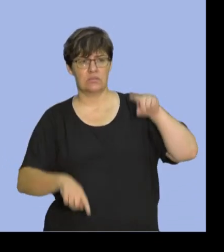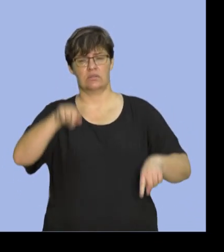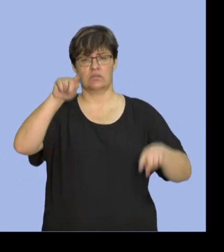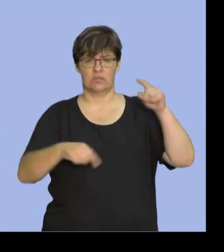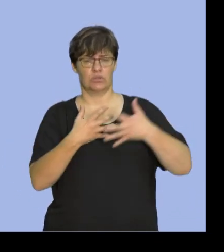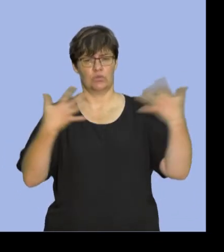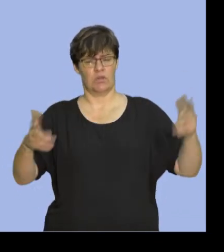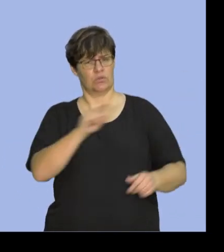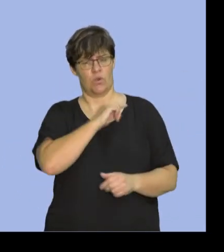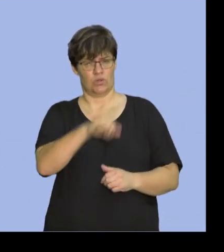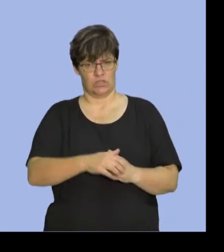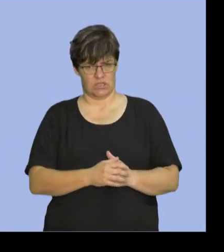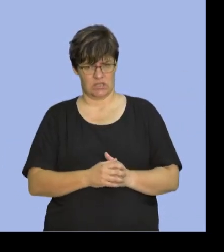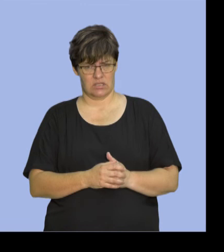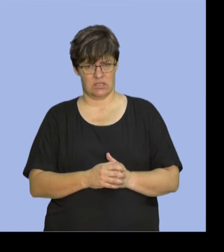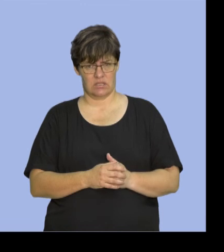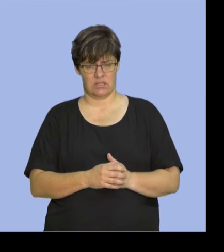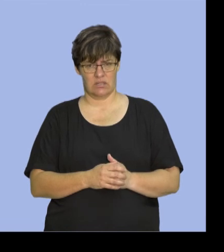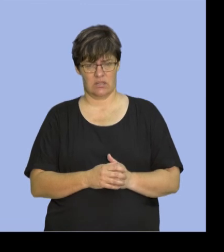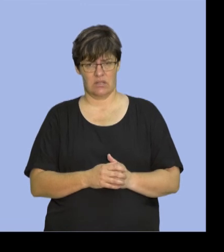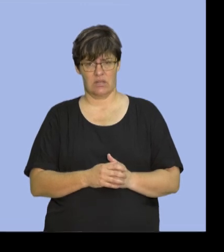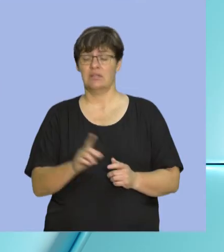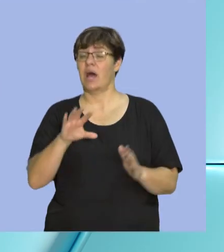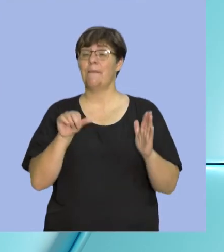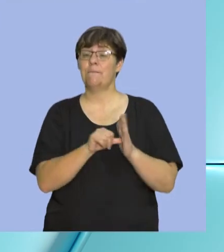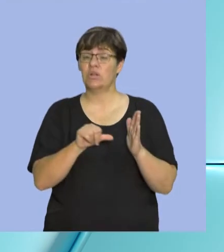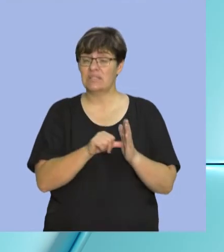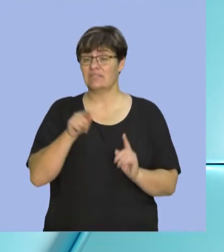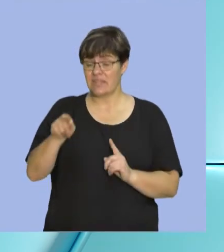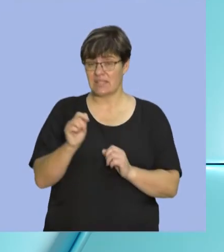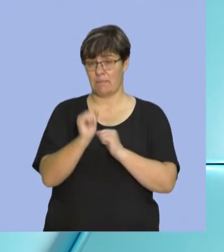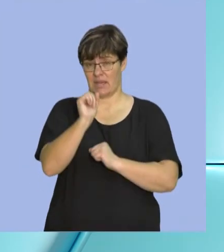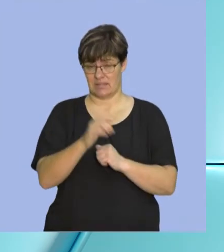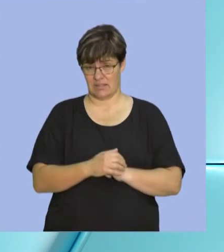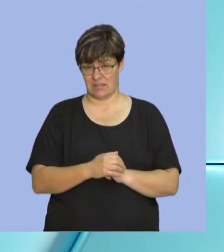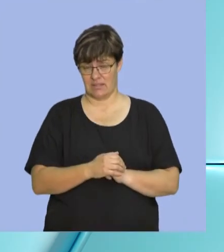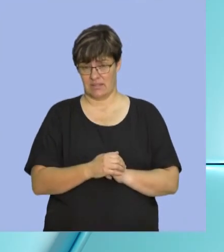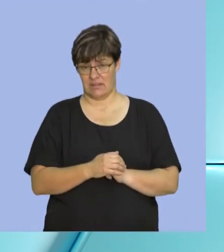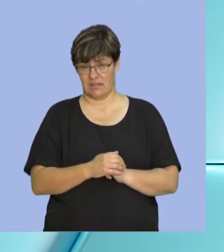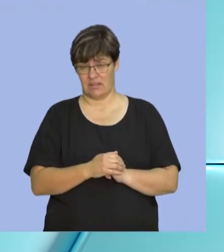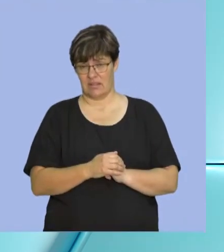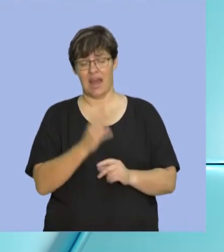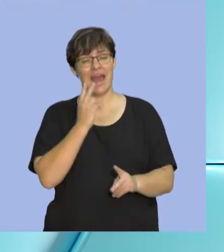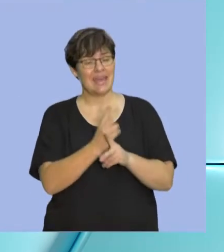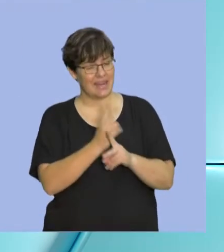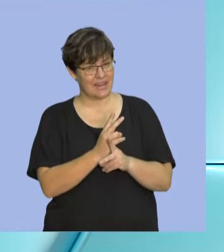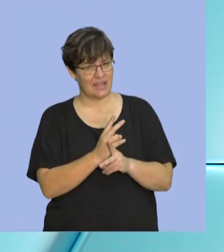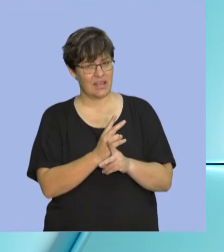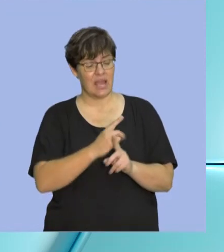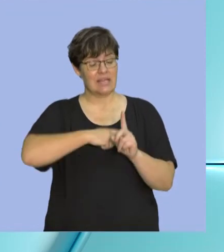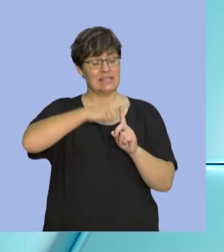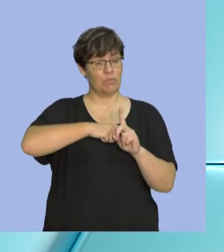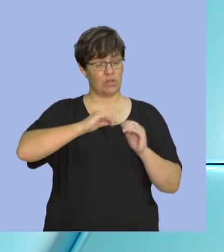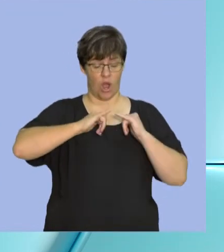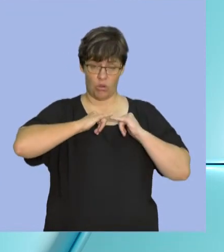as we wrap this up, I'm going to talk about the importance of this mechanism. So again, it's important that temperature remains